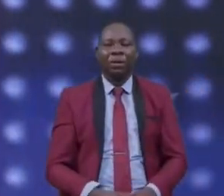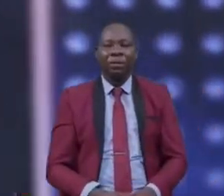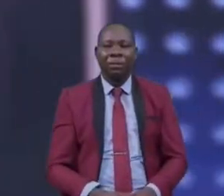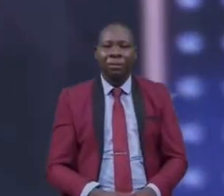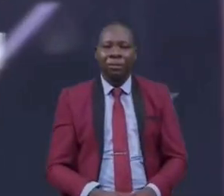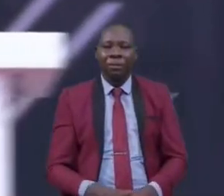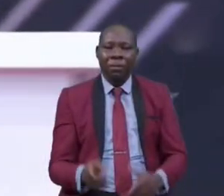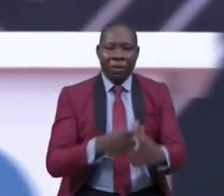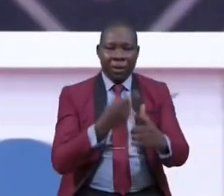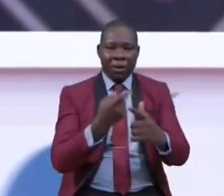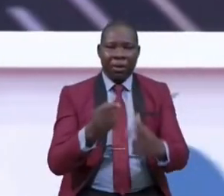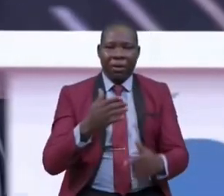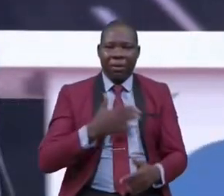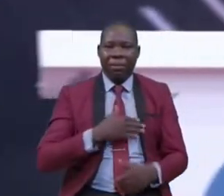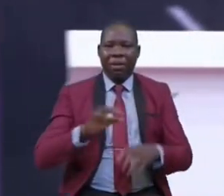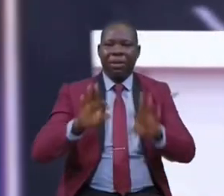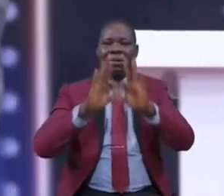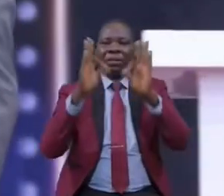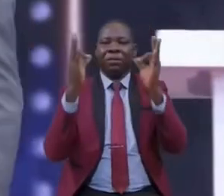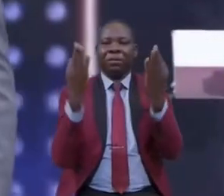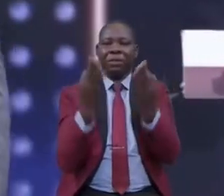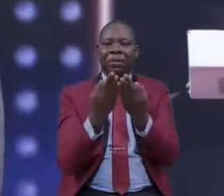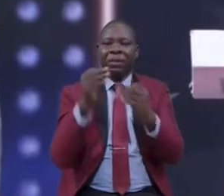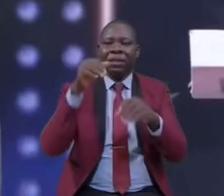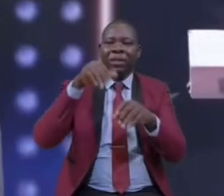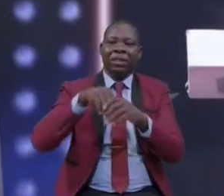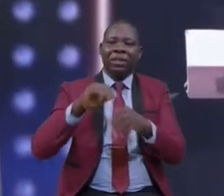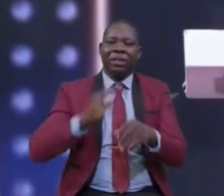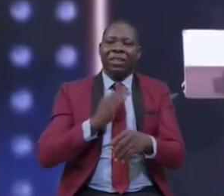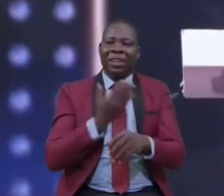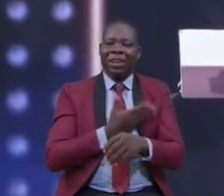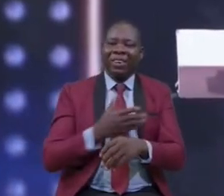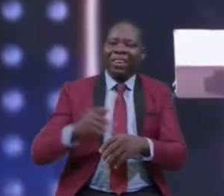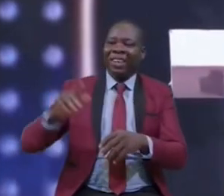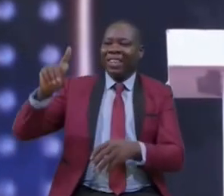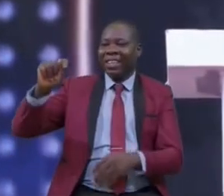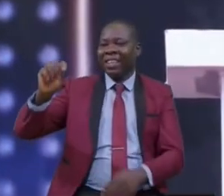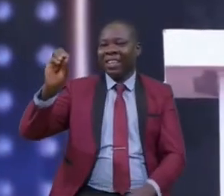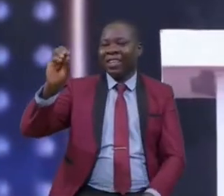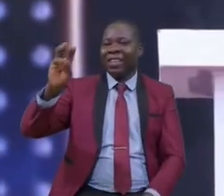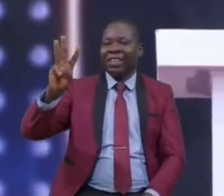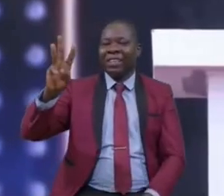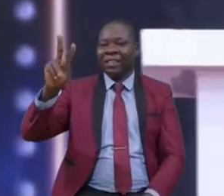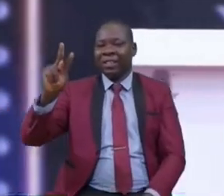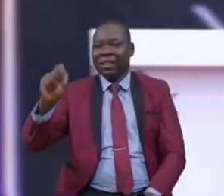Then my family in our town in Nigeria,